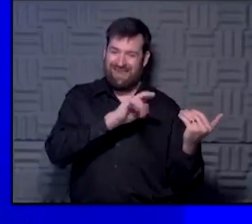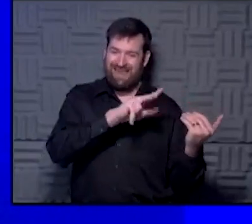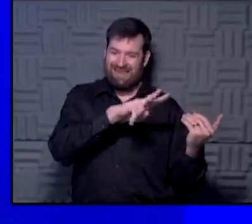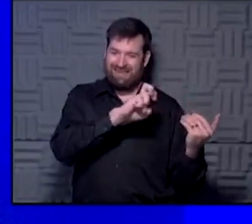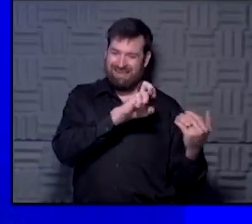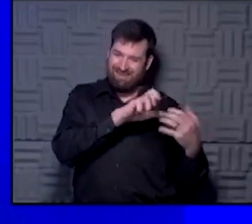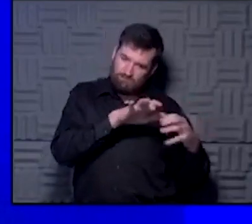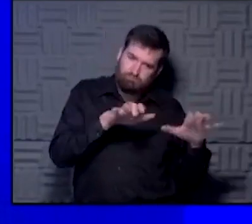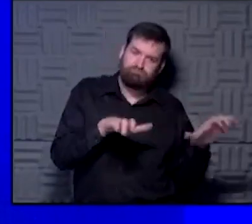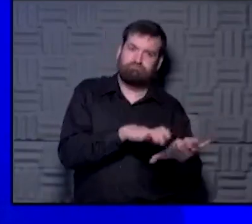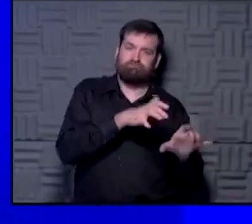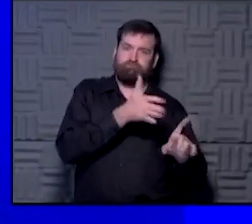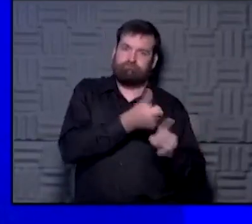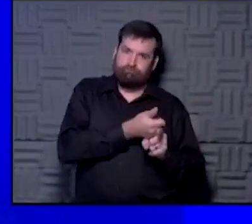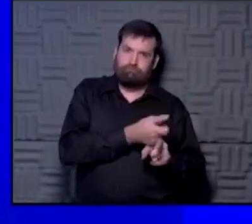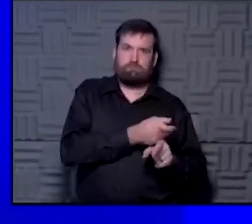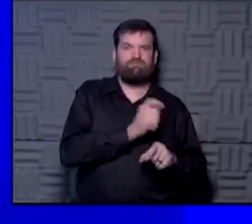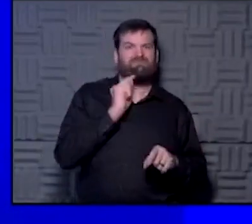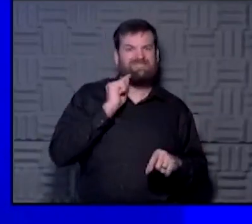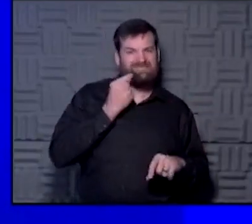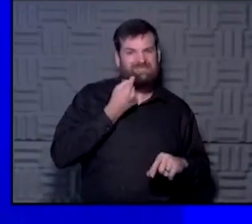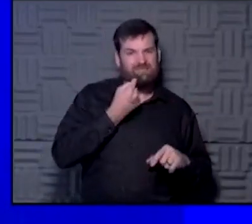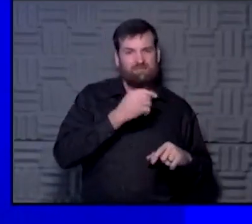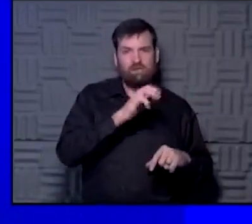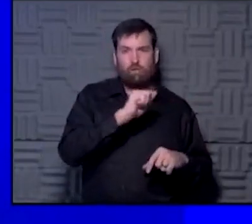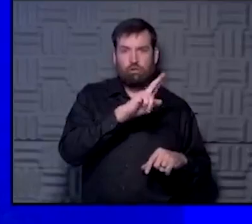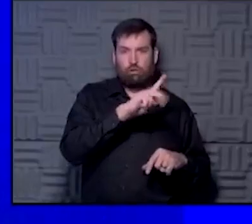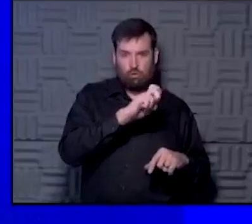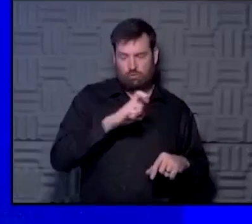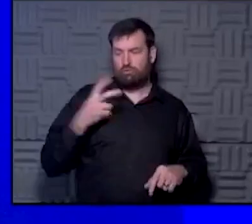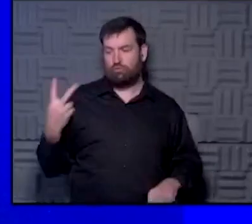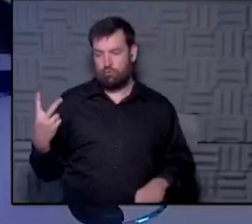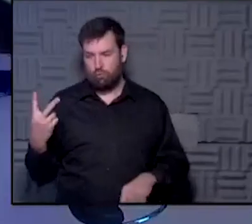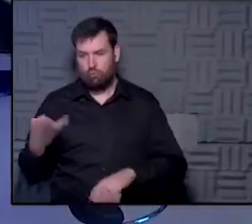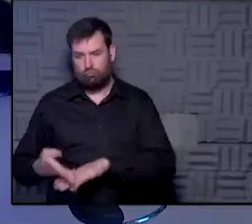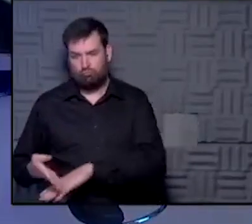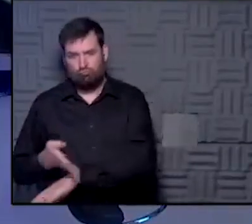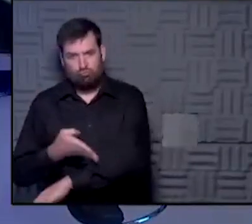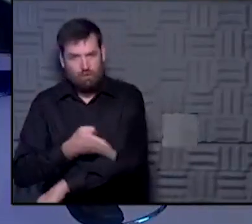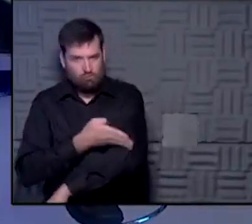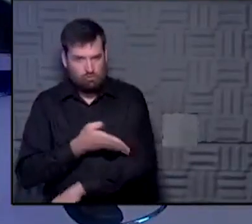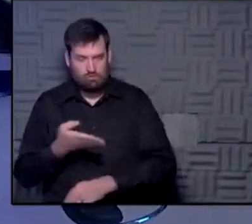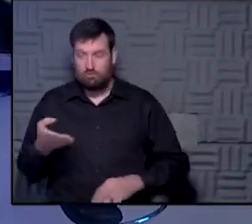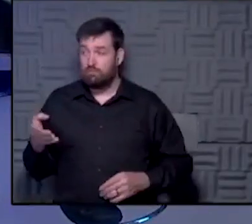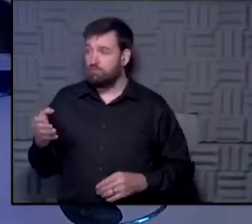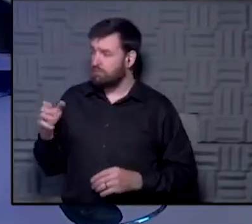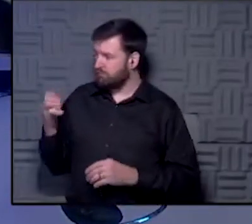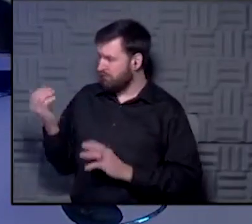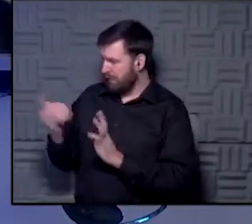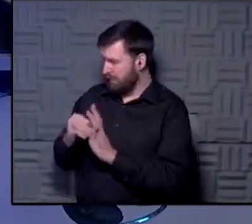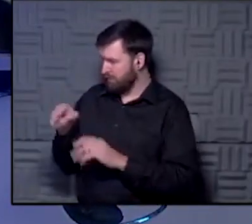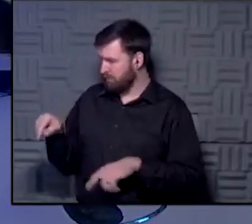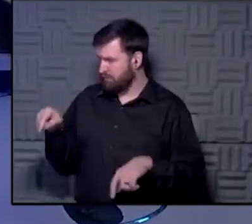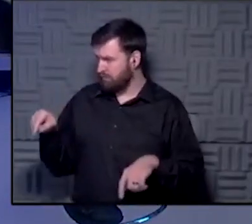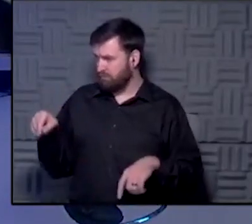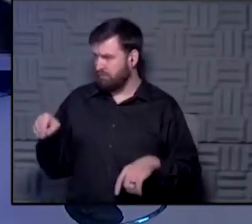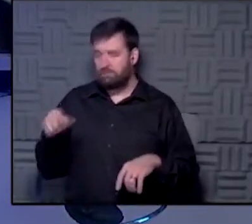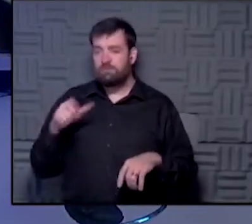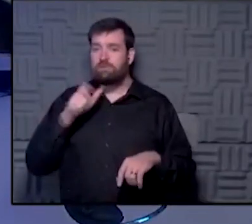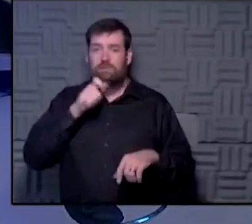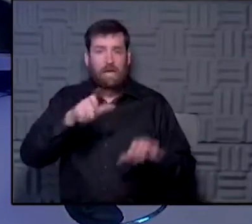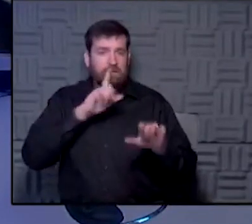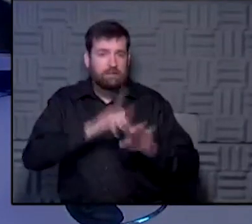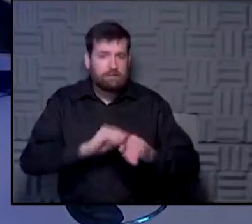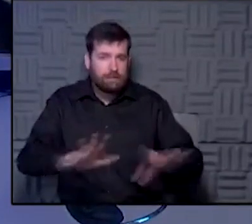acute COVID infections, and there are 2 that are in that recovery phase. So. And the recovery phase, again, is still not